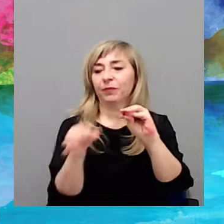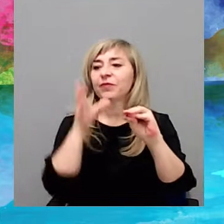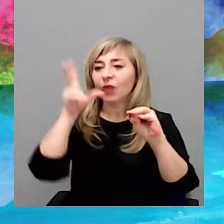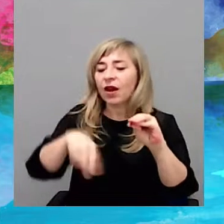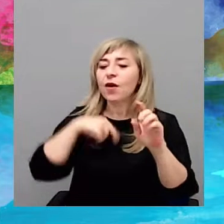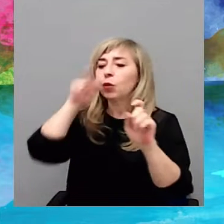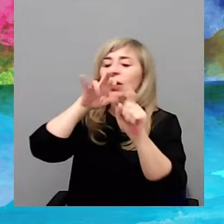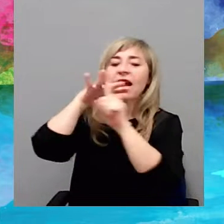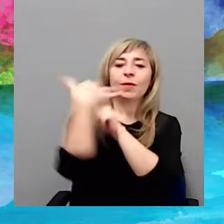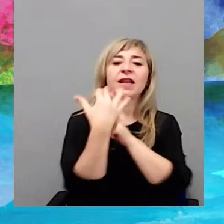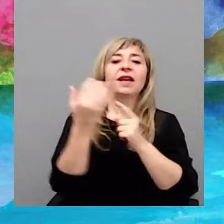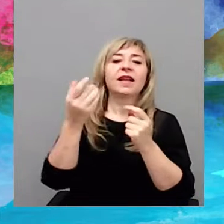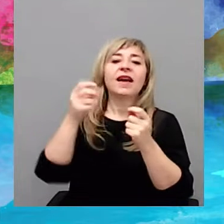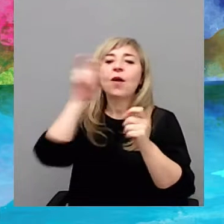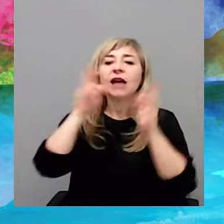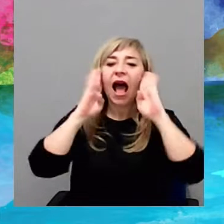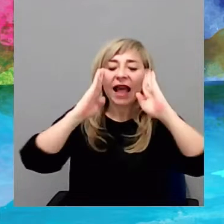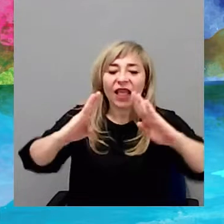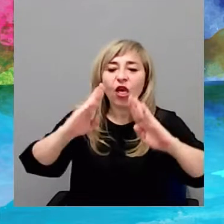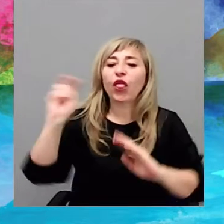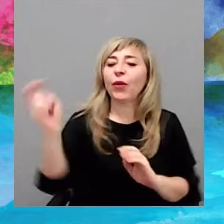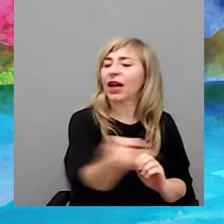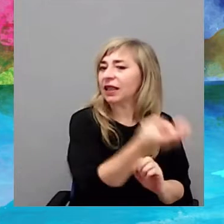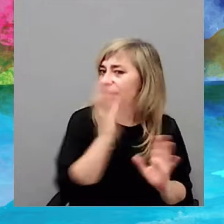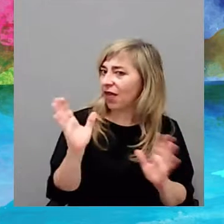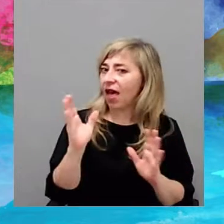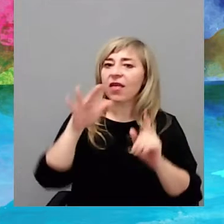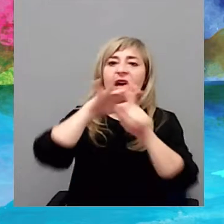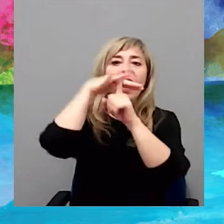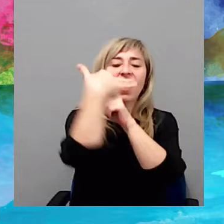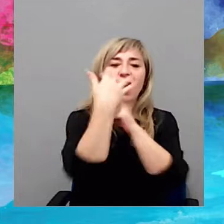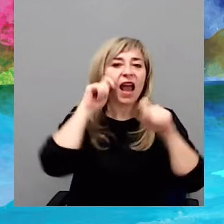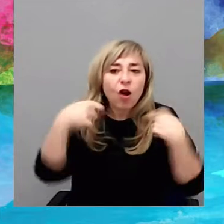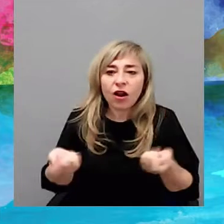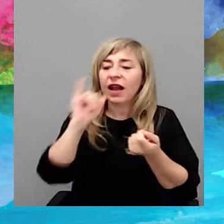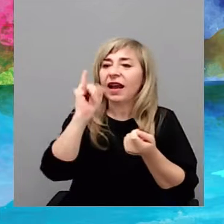is fostering this diversity. And